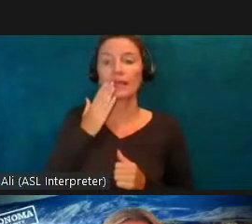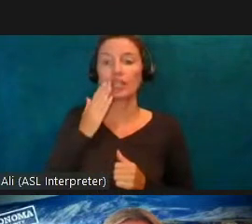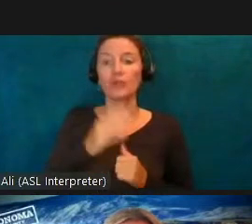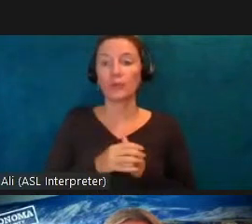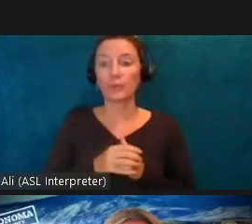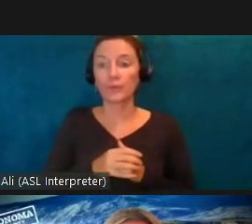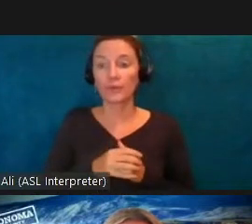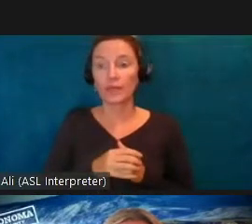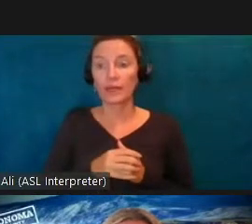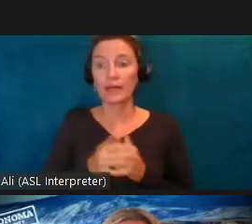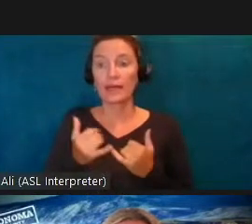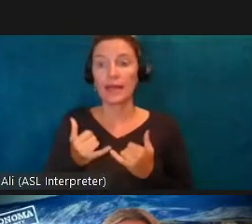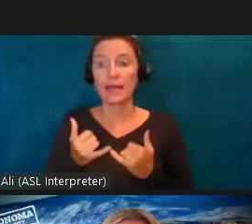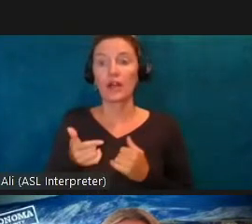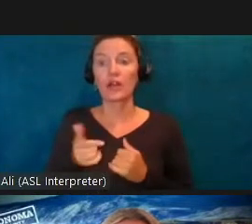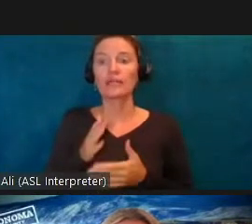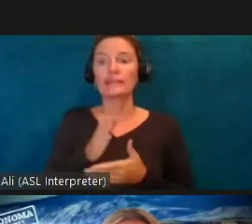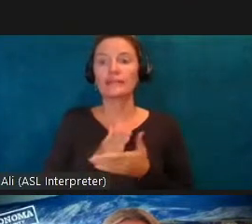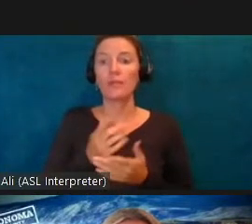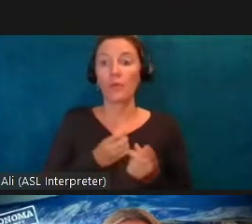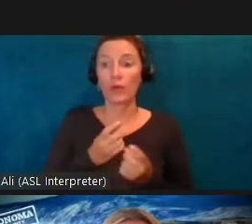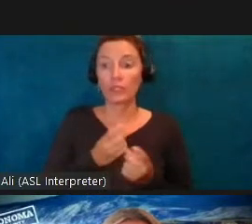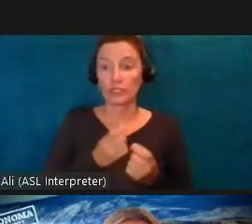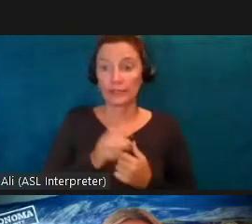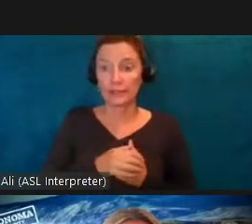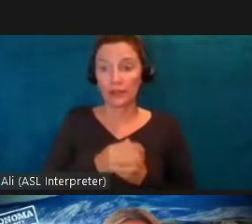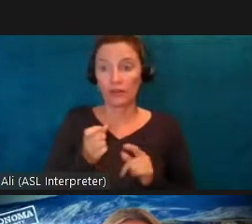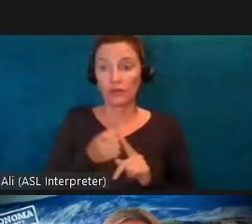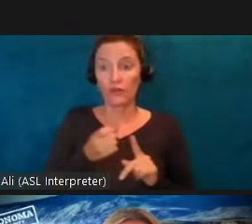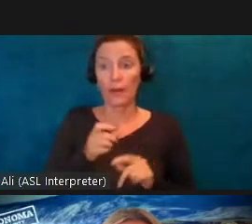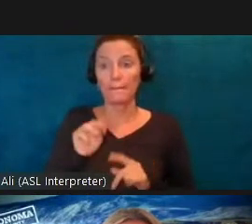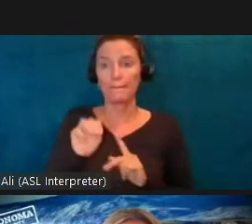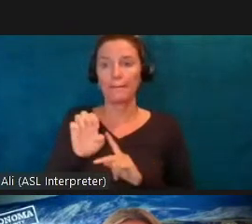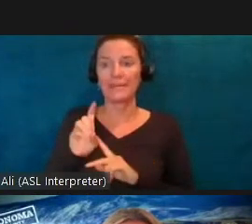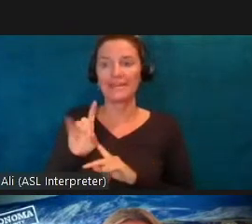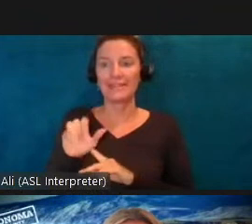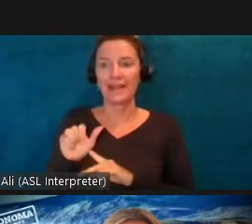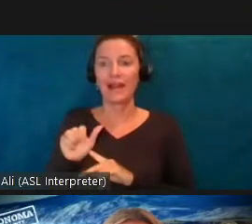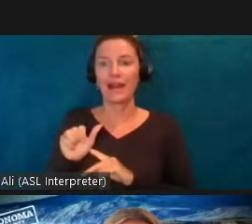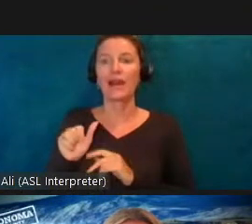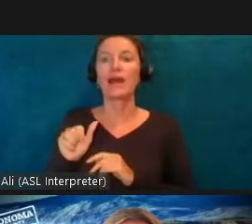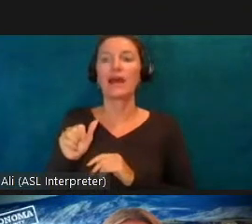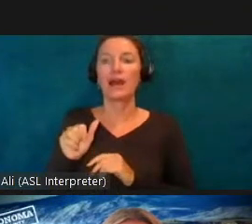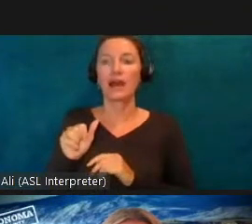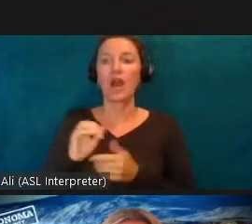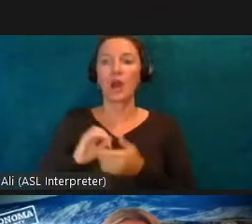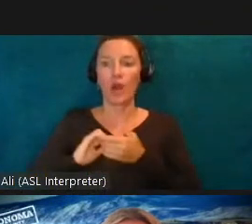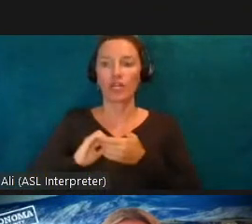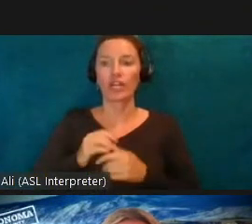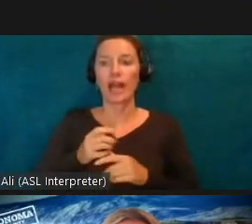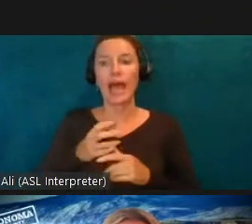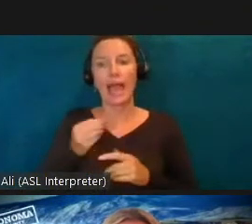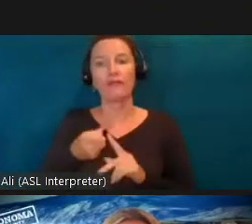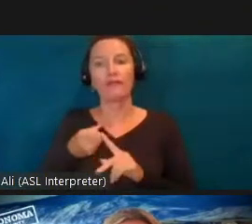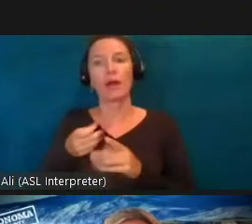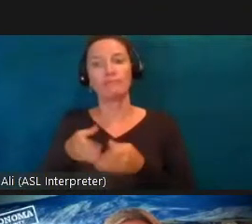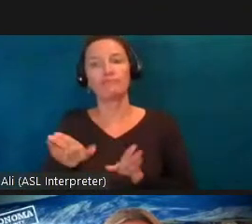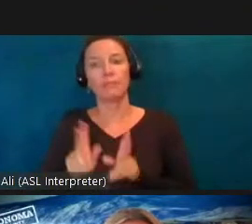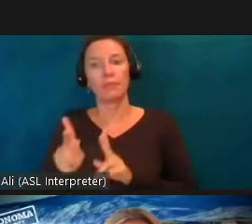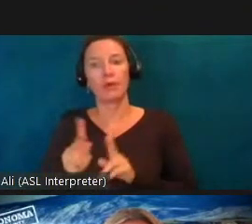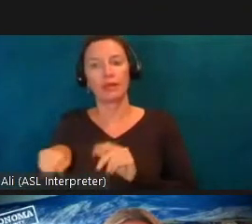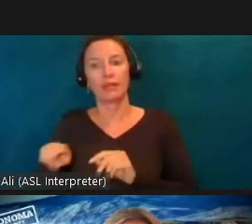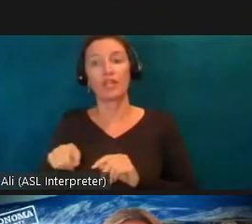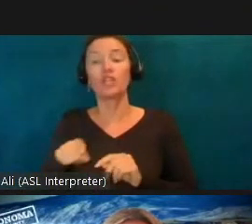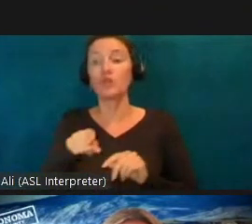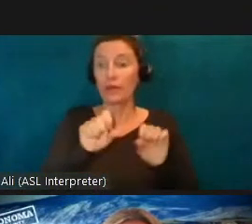Okay, we're going to go to some questions now from our media partners and from the public. Remind people they can